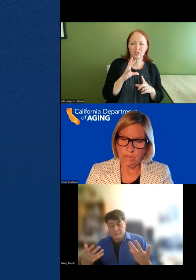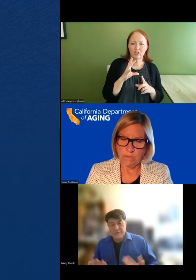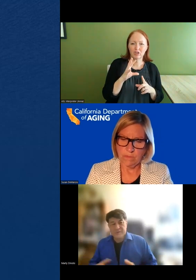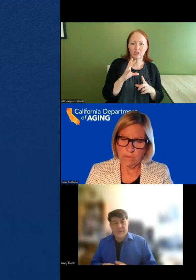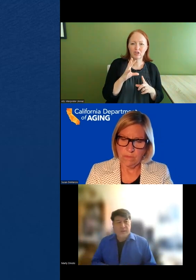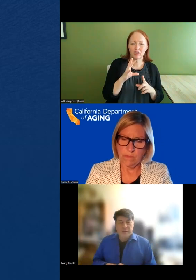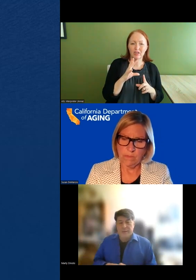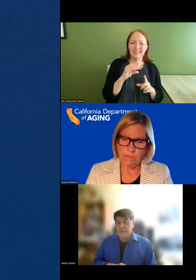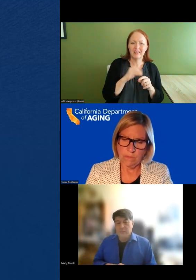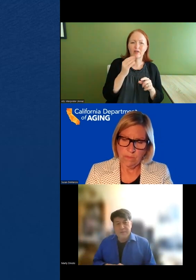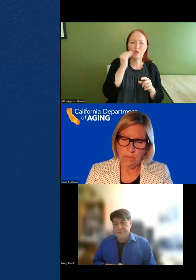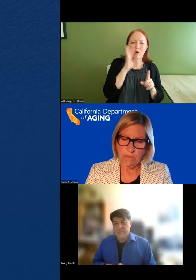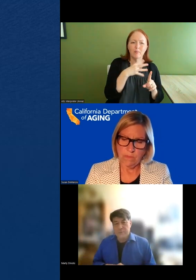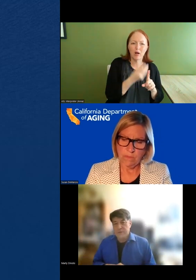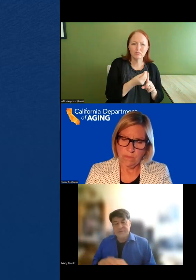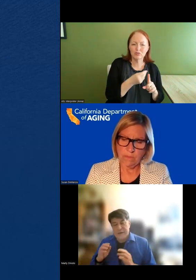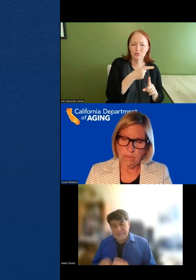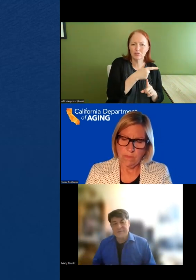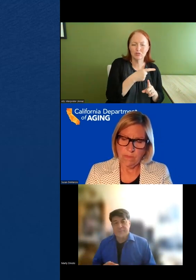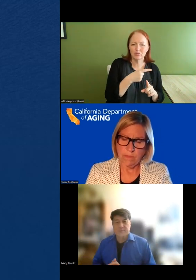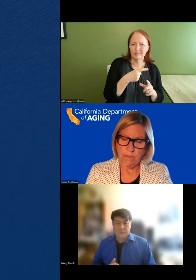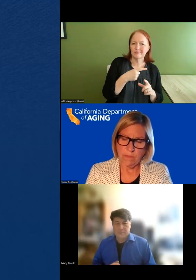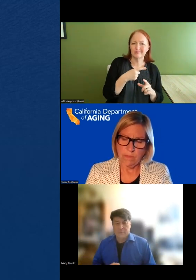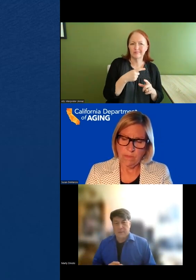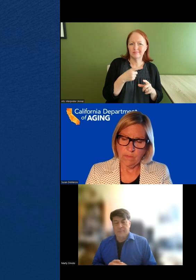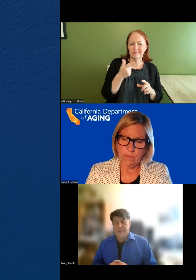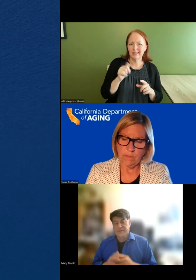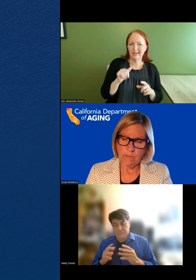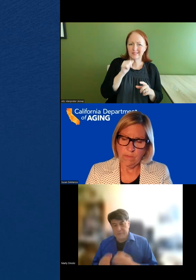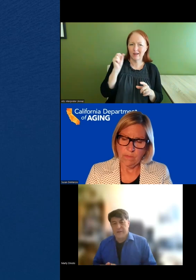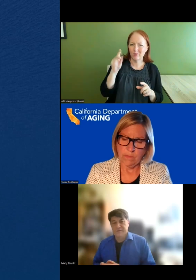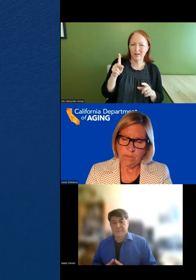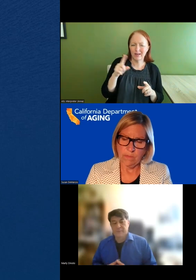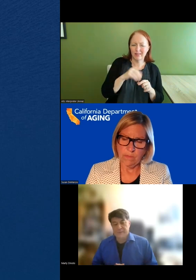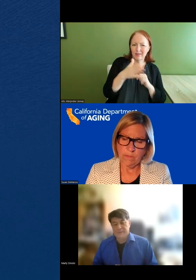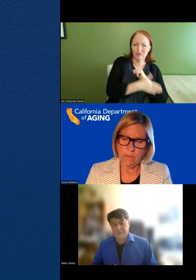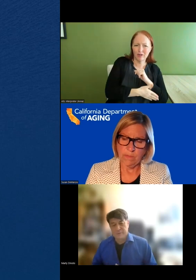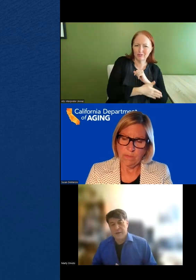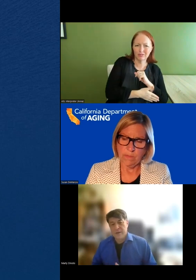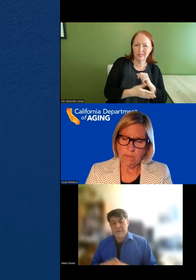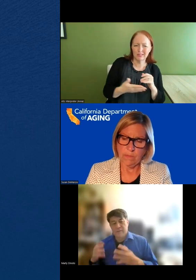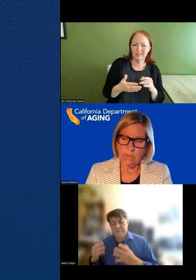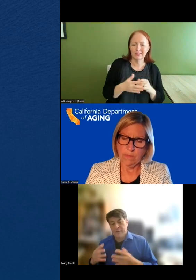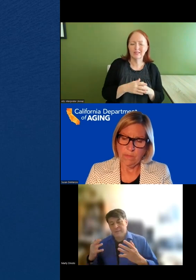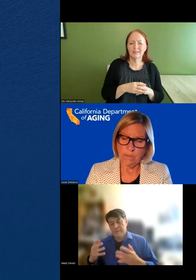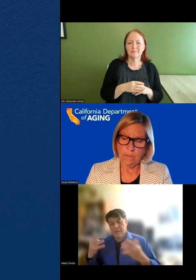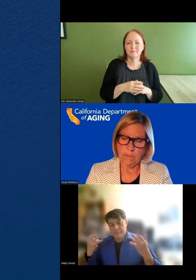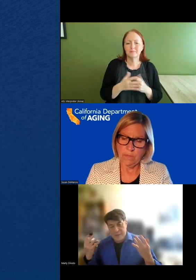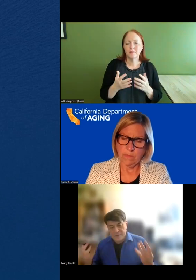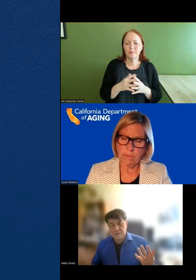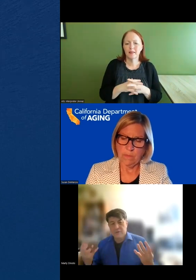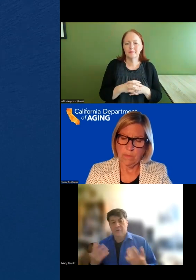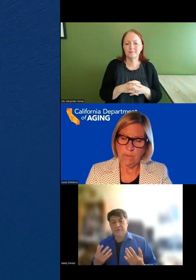home countries in ways that is not acceptable, and is certainly not acceptable in this country. There